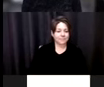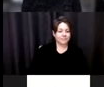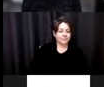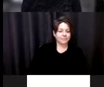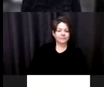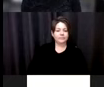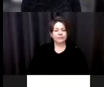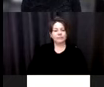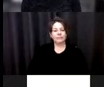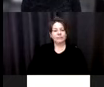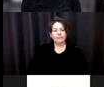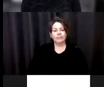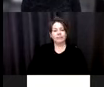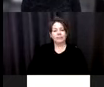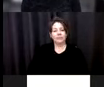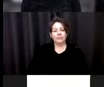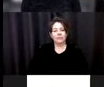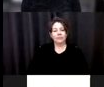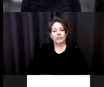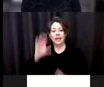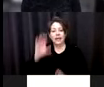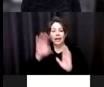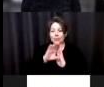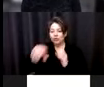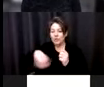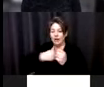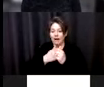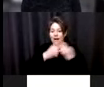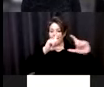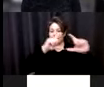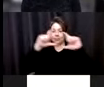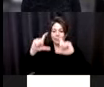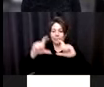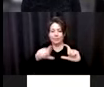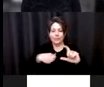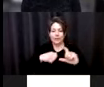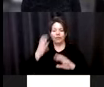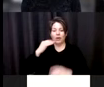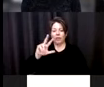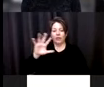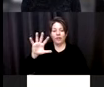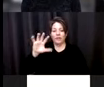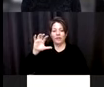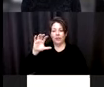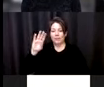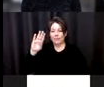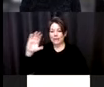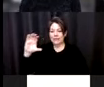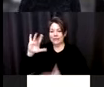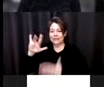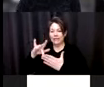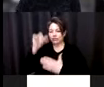The image behind the panels here is from 3500 BC, central India. It's